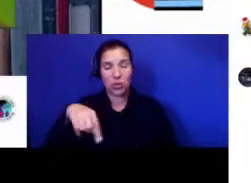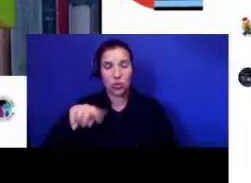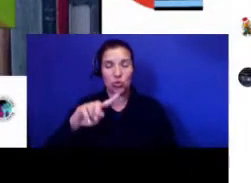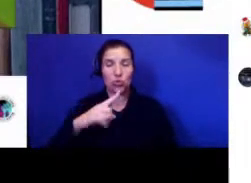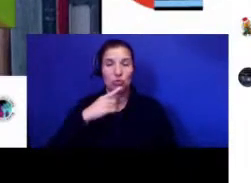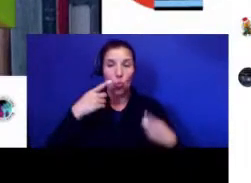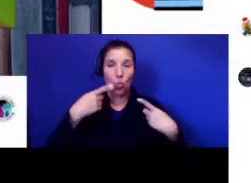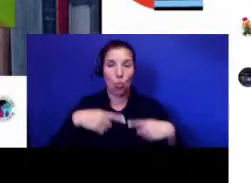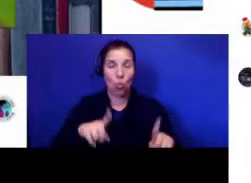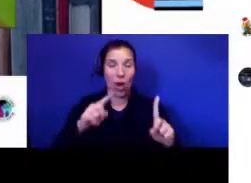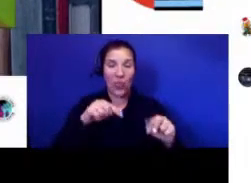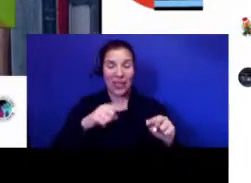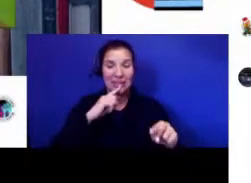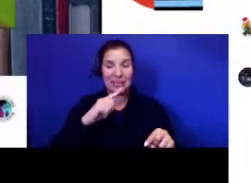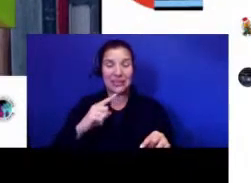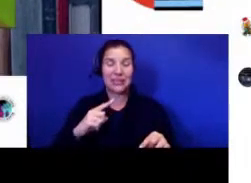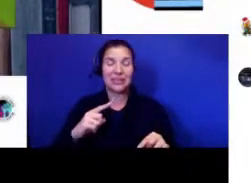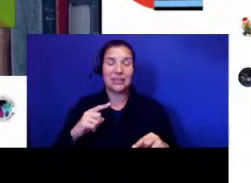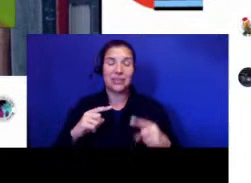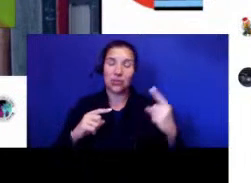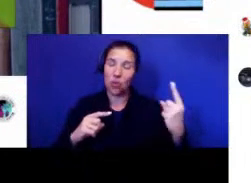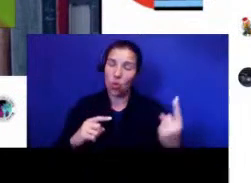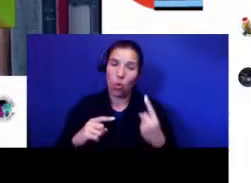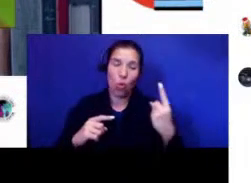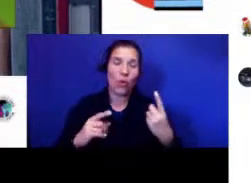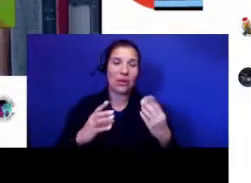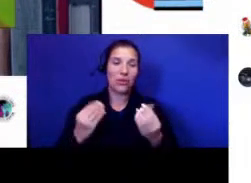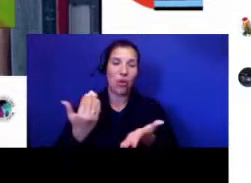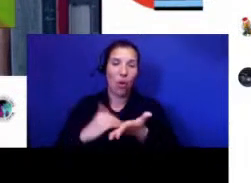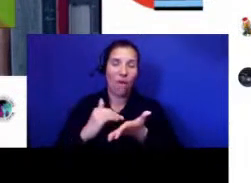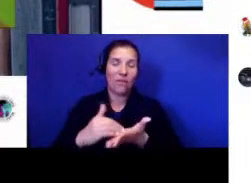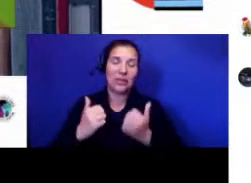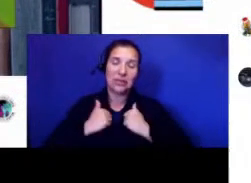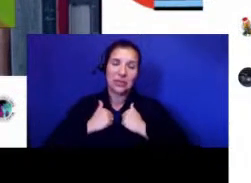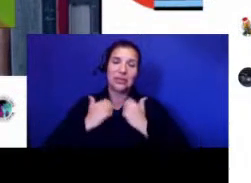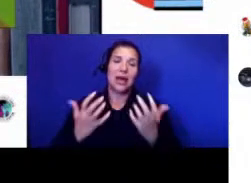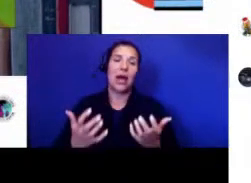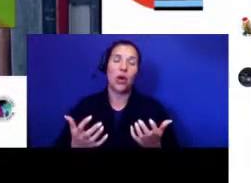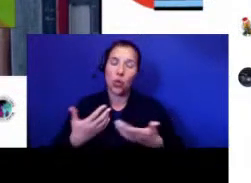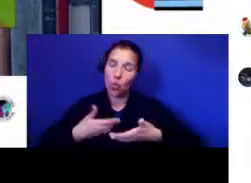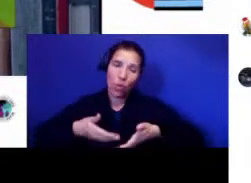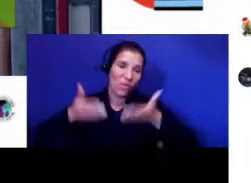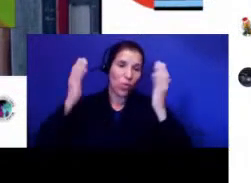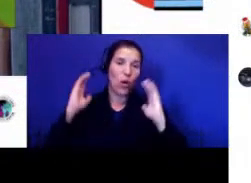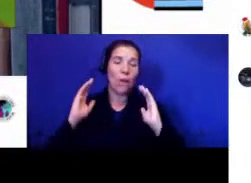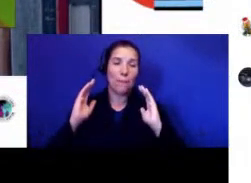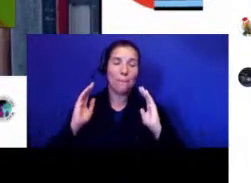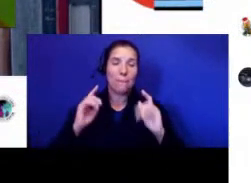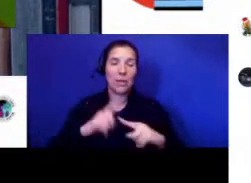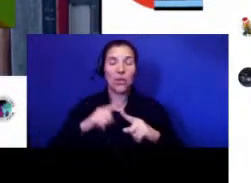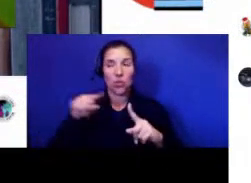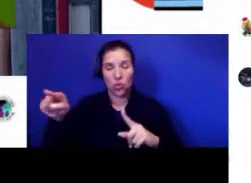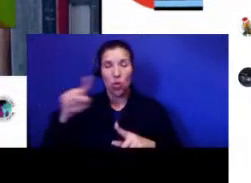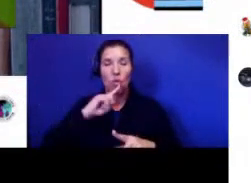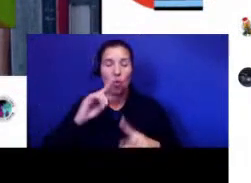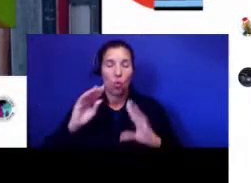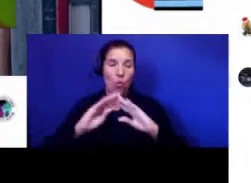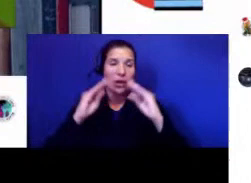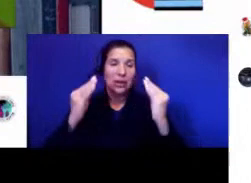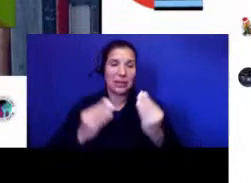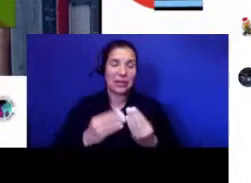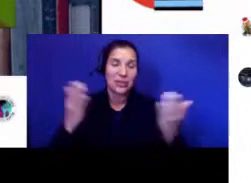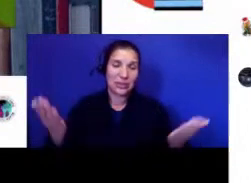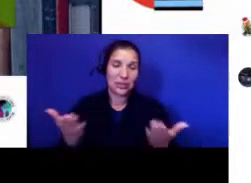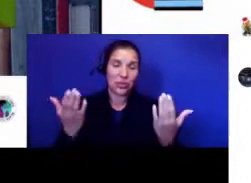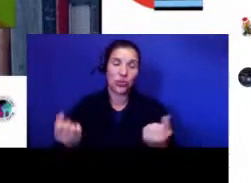while this is always and often tiring and overwhelming, there are organizations that are here to